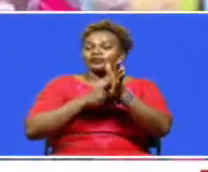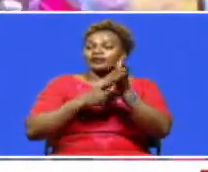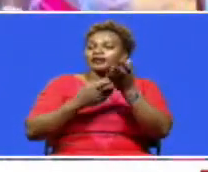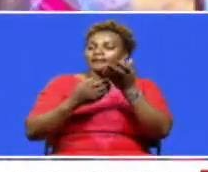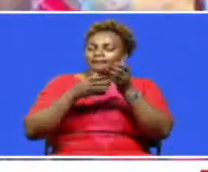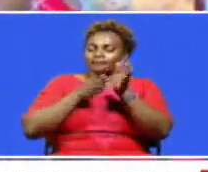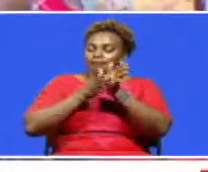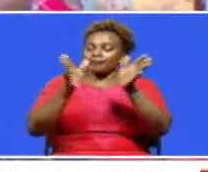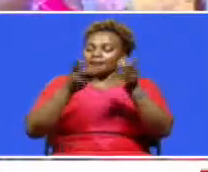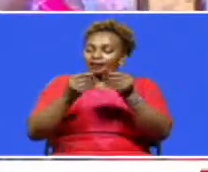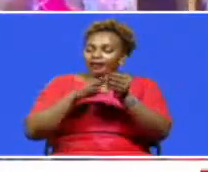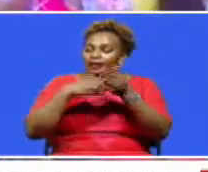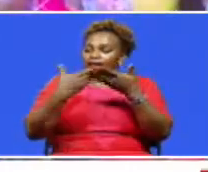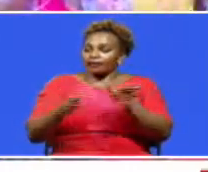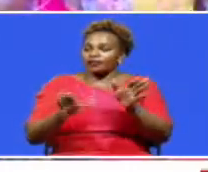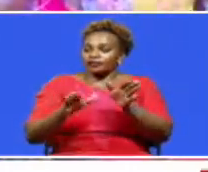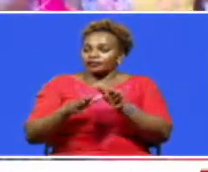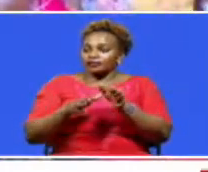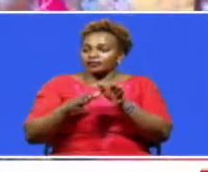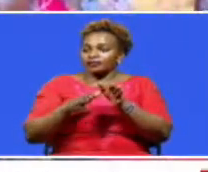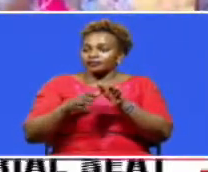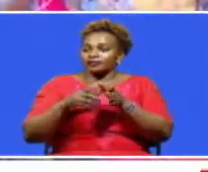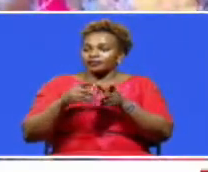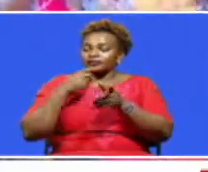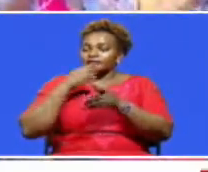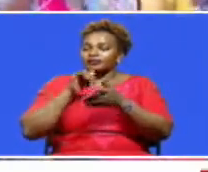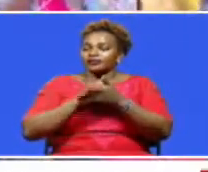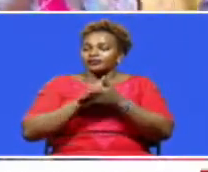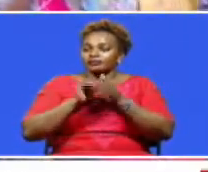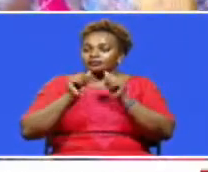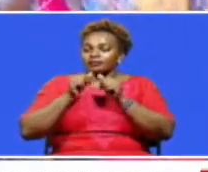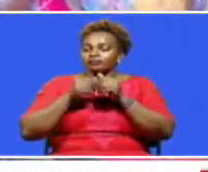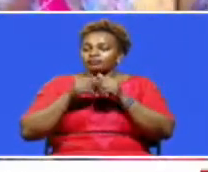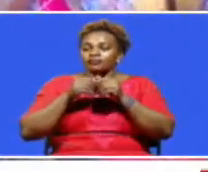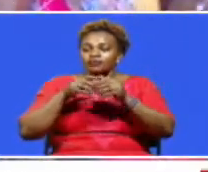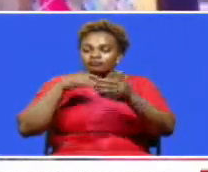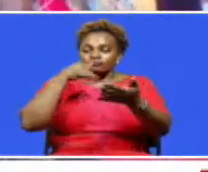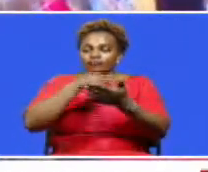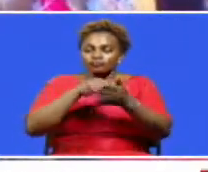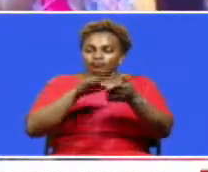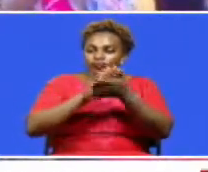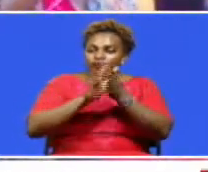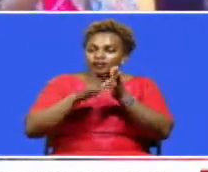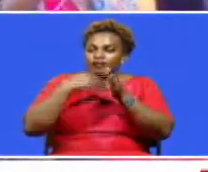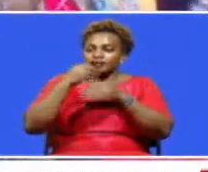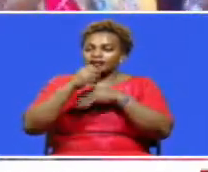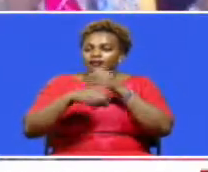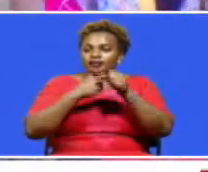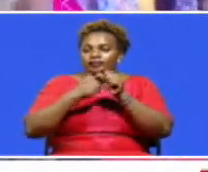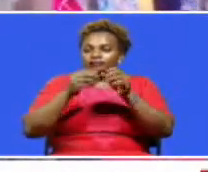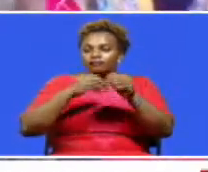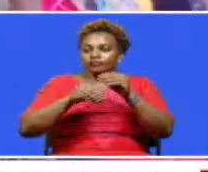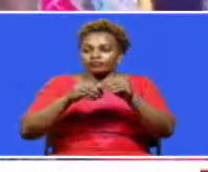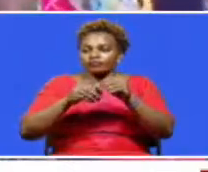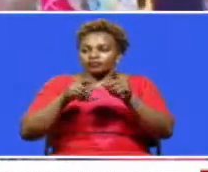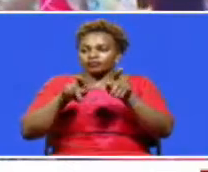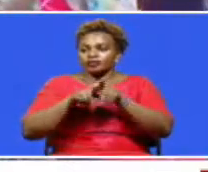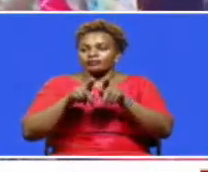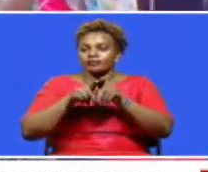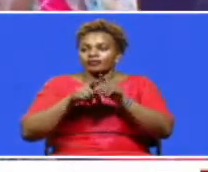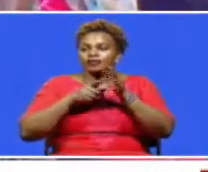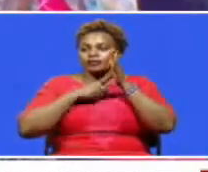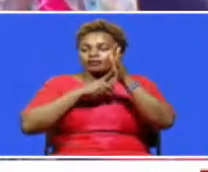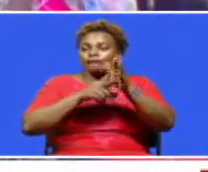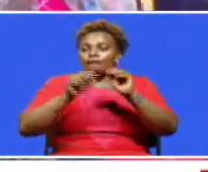imepotea. Interior PS Karanja Kibicho, following speculations that he would throw his hat in the ring in next year's polls, has ruled out